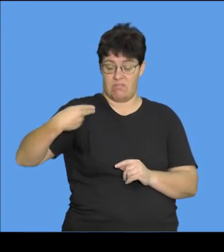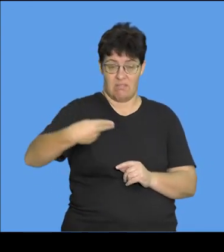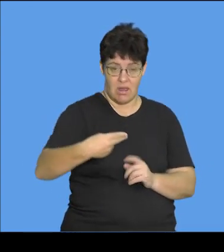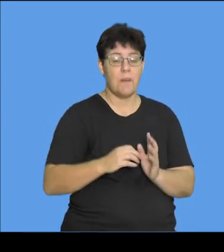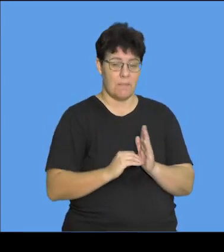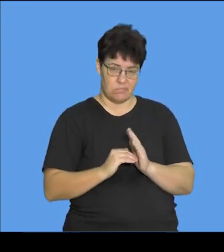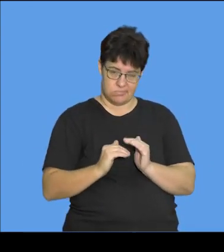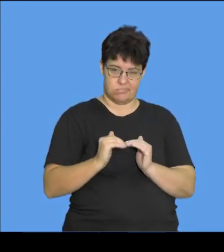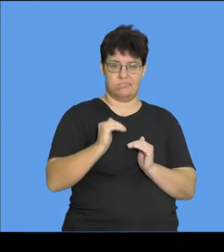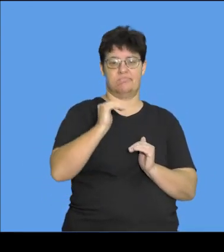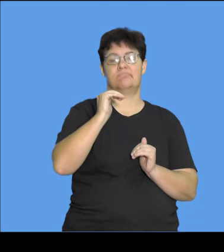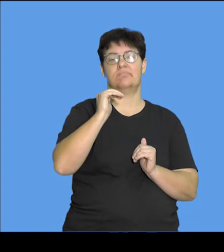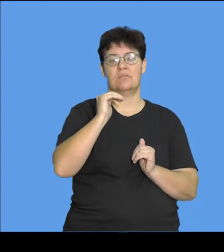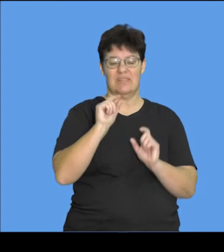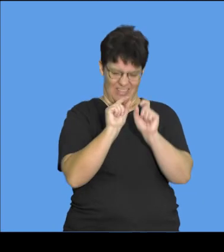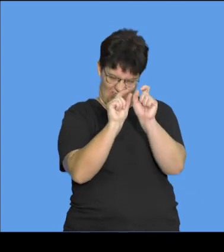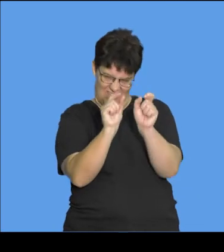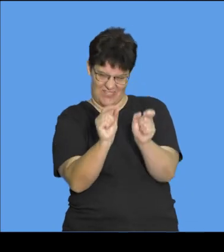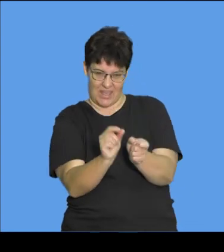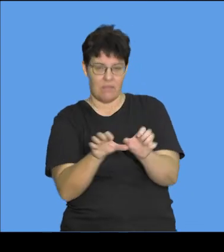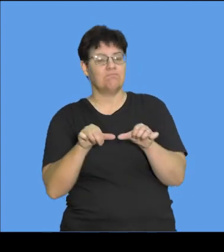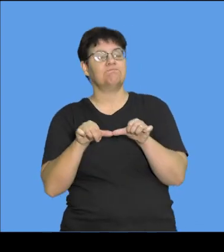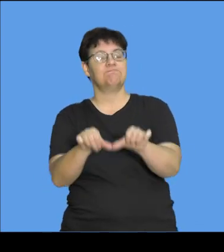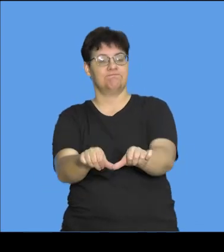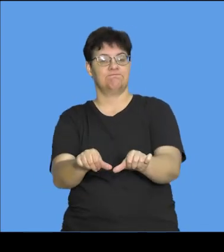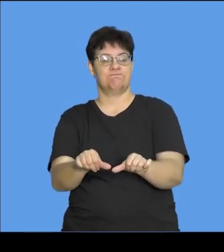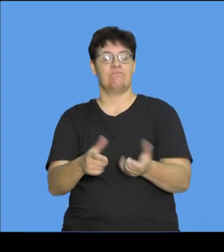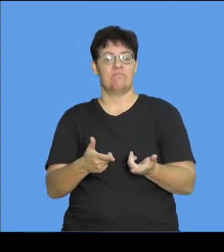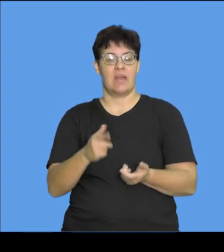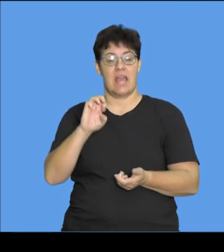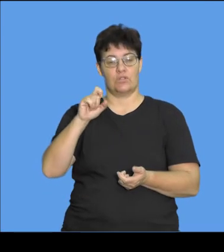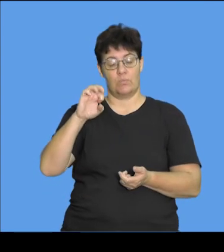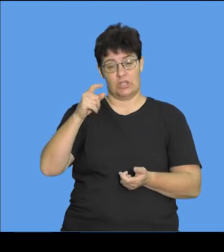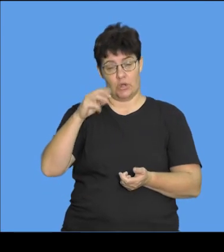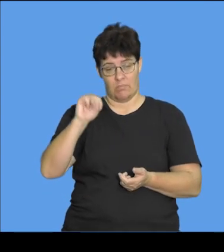progesterone now thickens and maintains the lining of the endometrium.